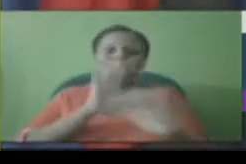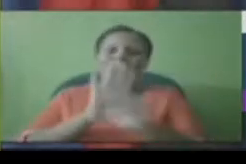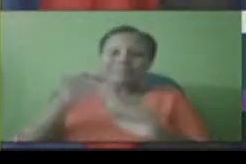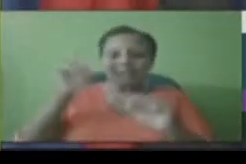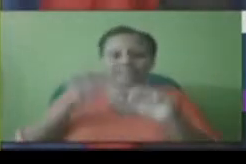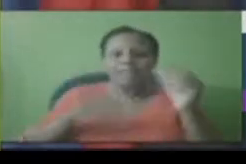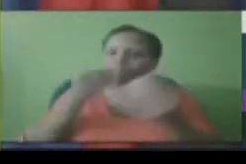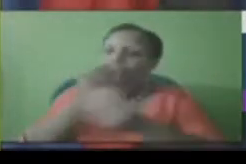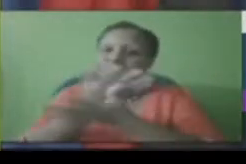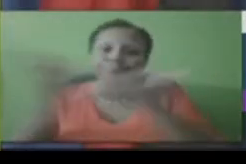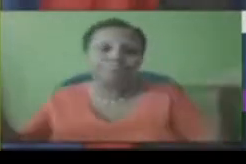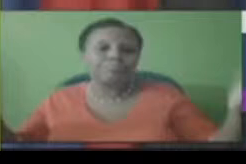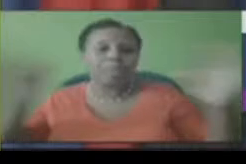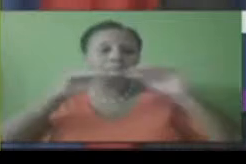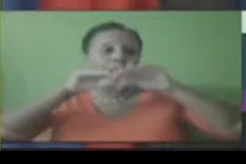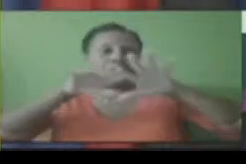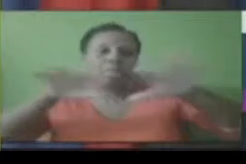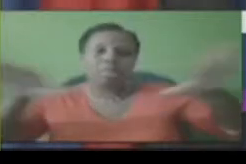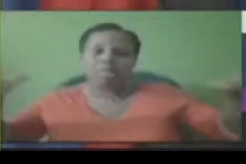So,